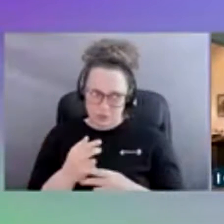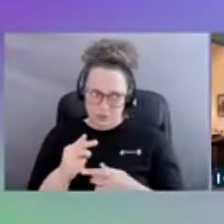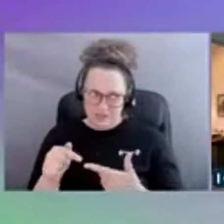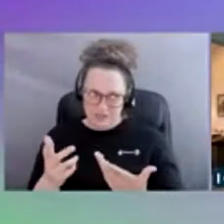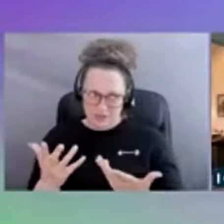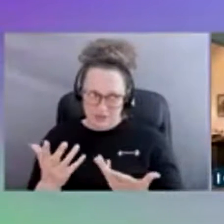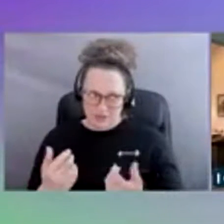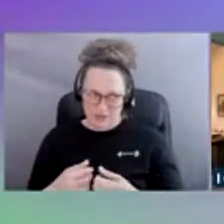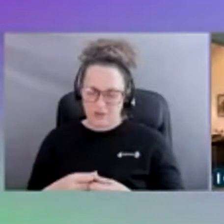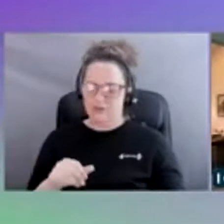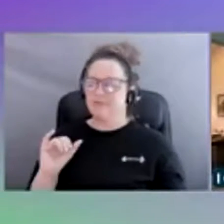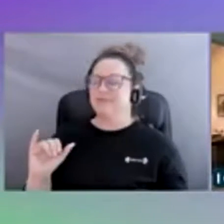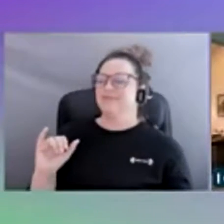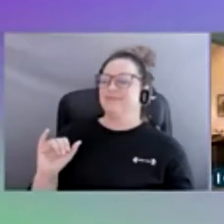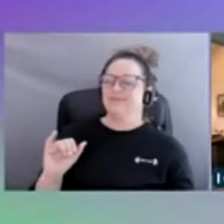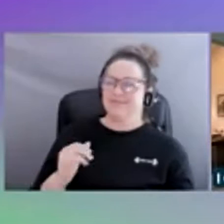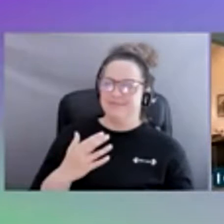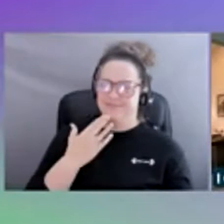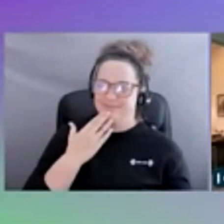Thank you. Okay.